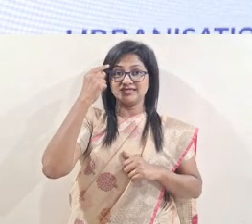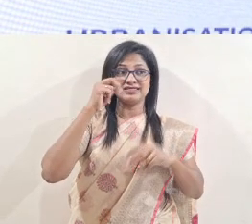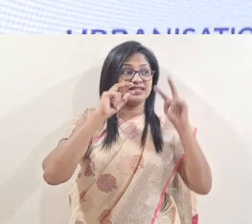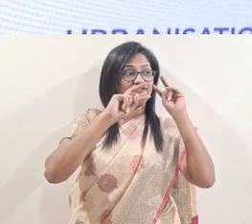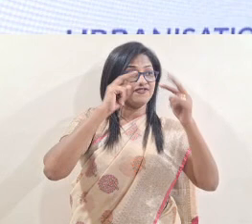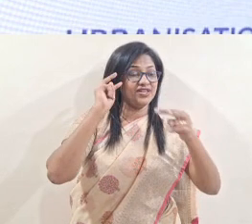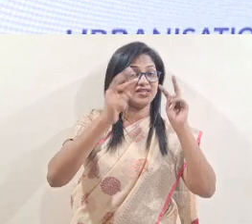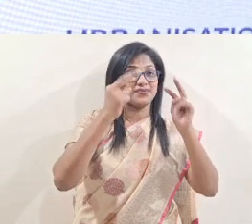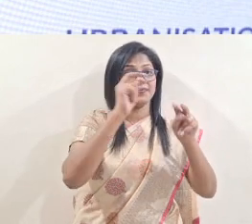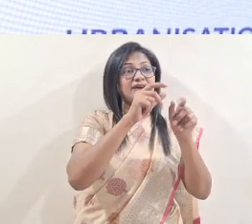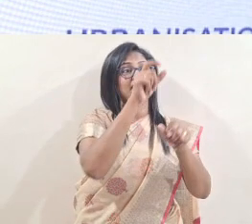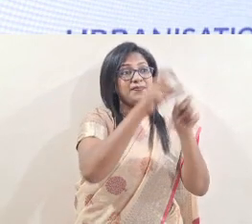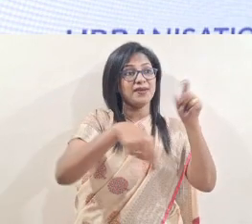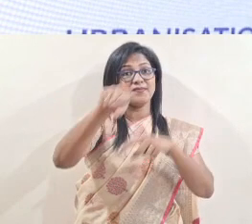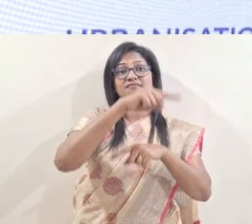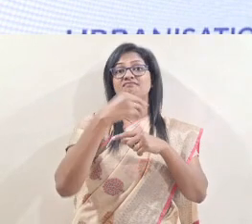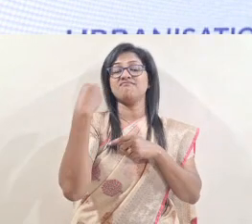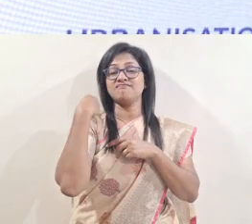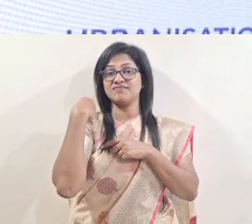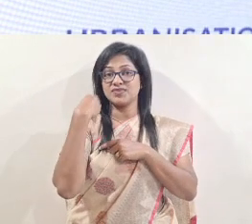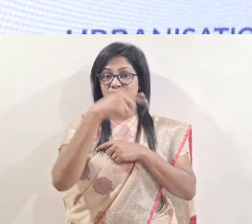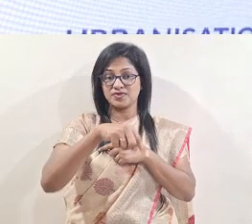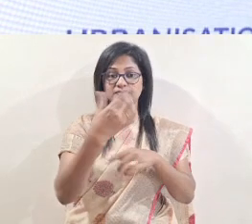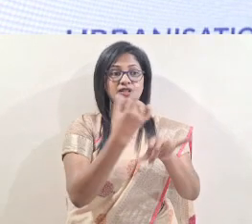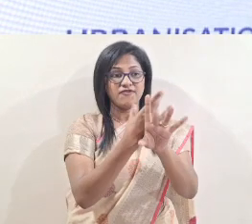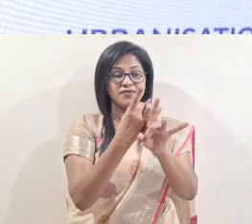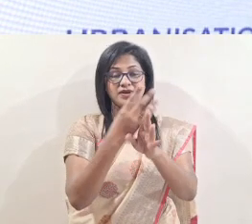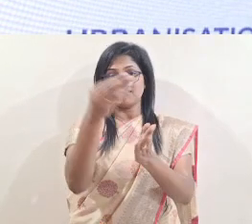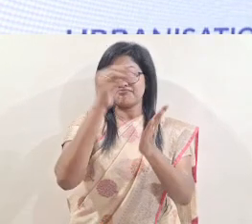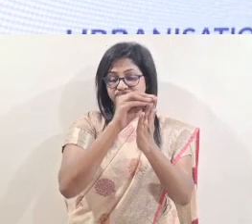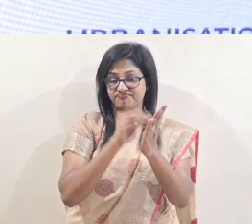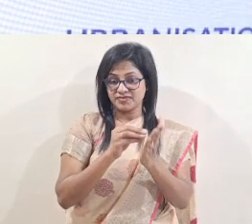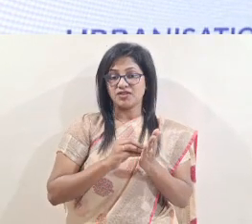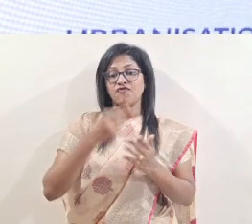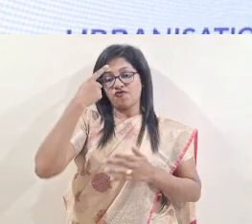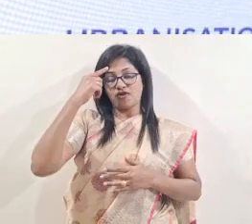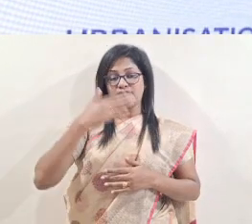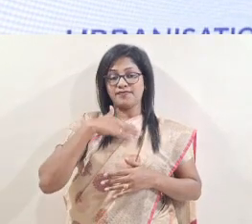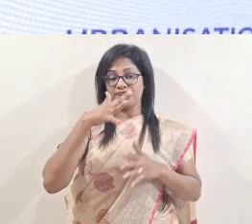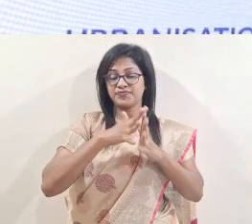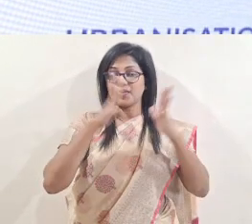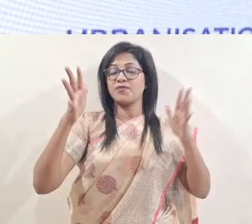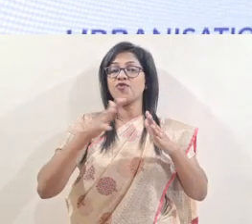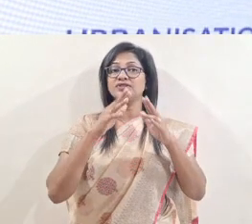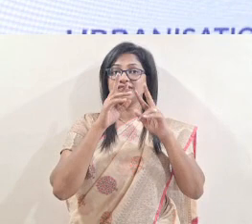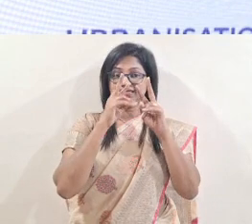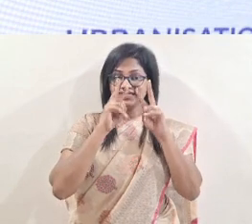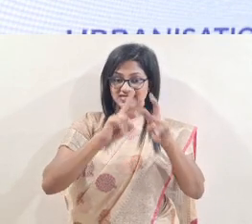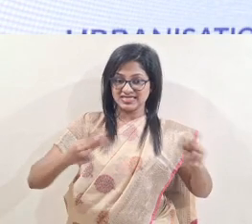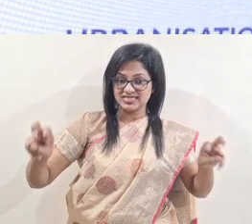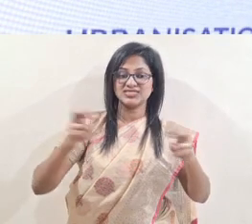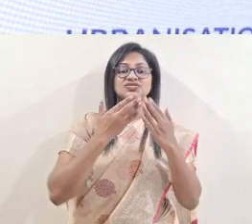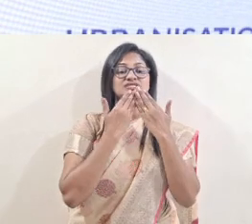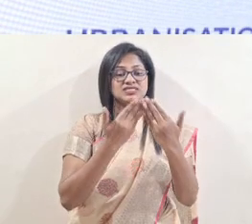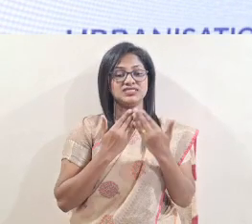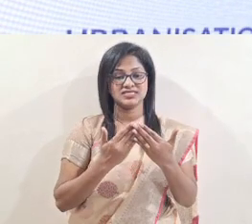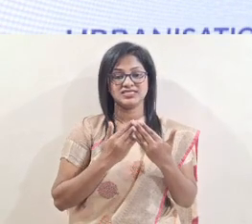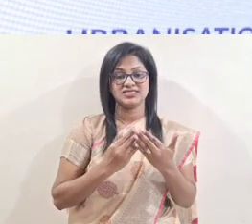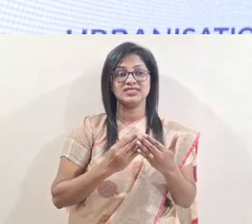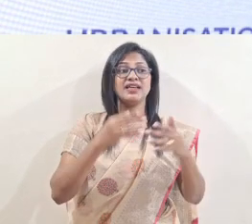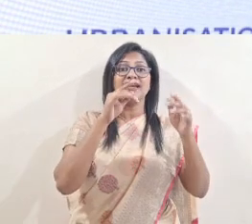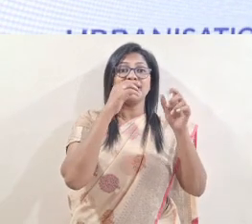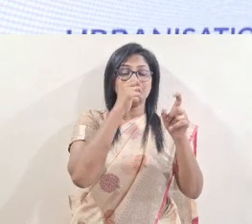the stakeholders. So therefore, my study examines how the stakeholders along the Delhi Ghaziabad Meerut